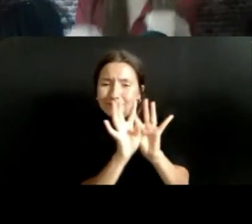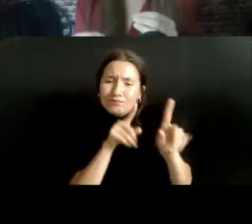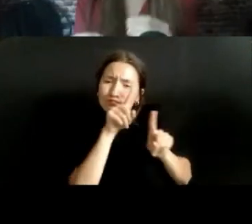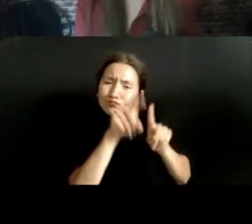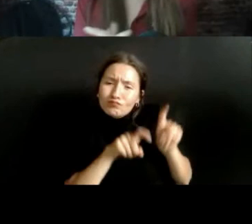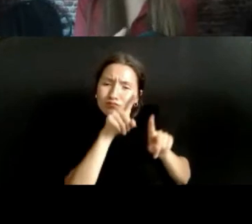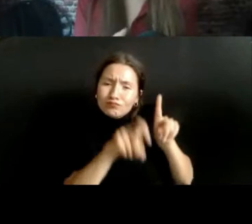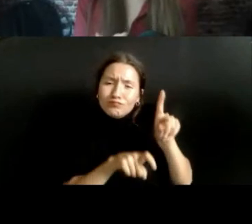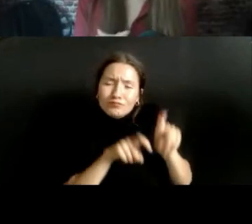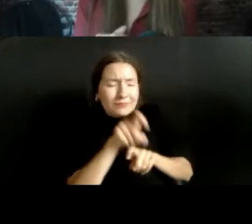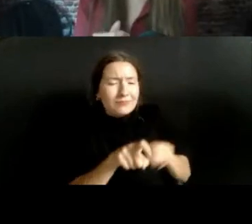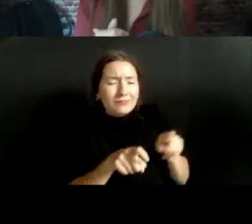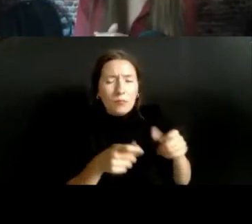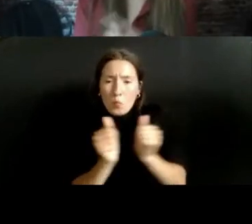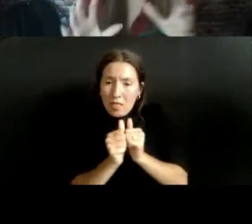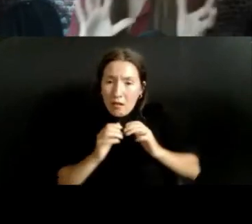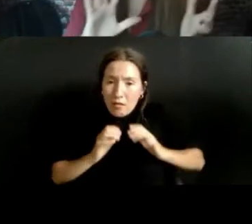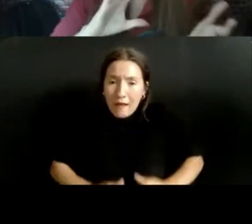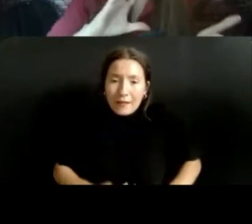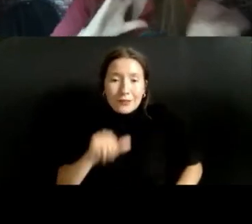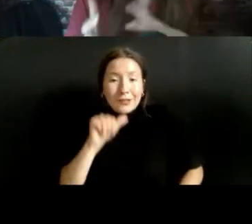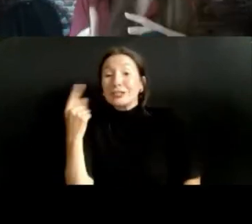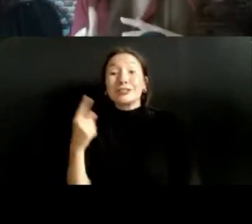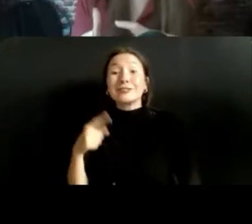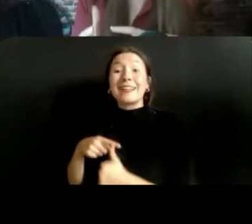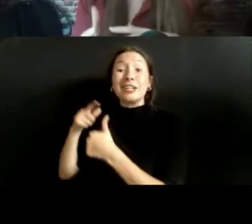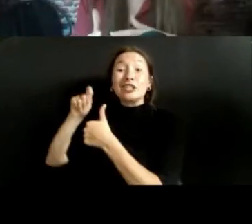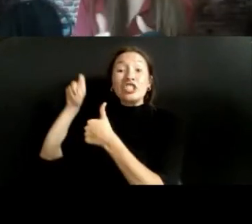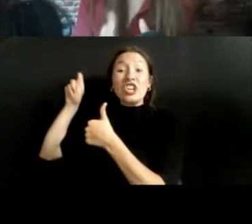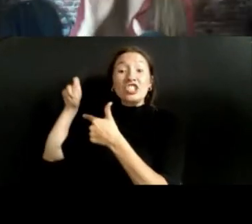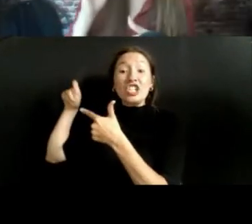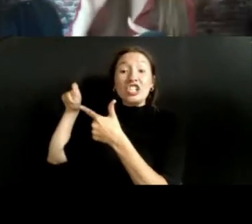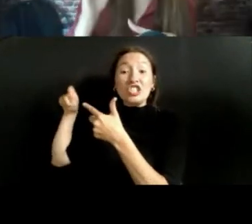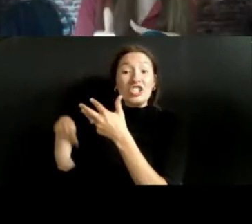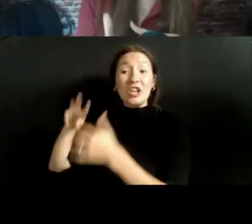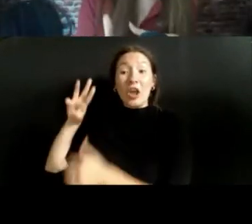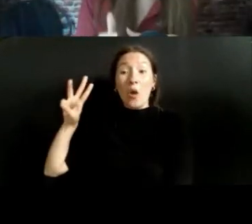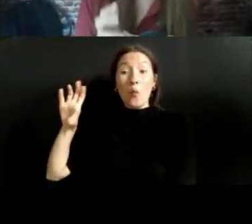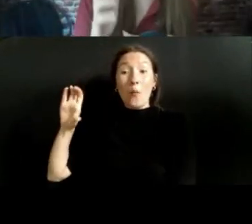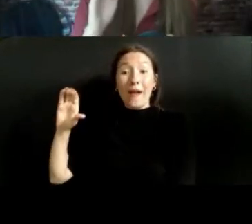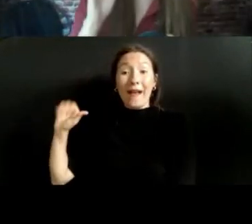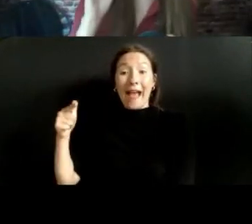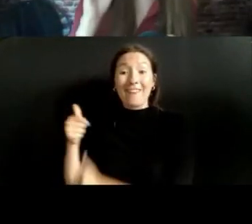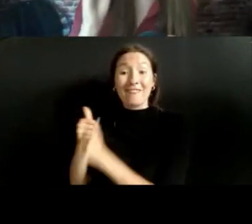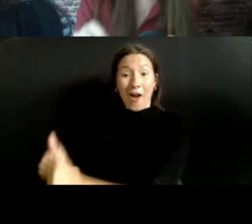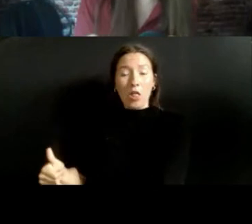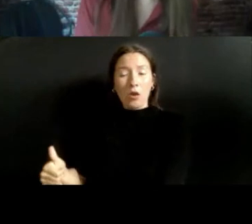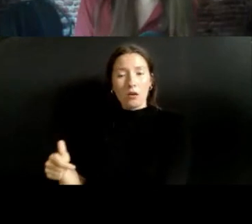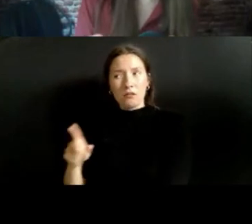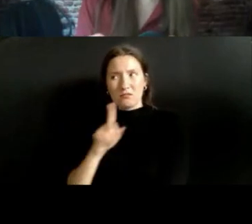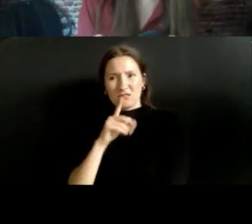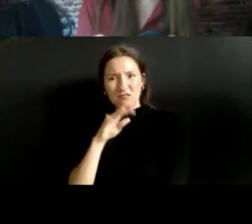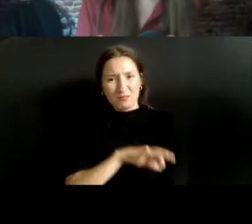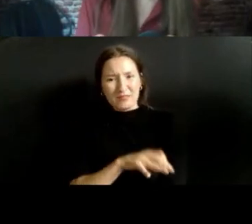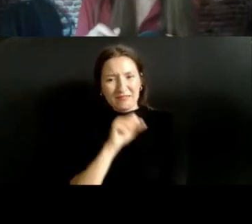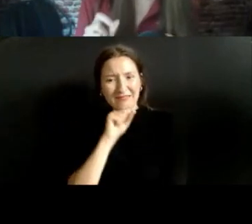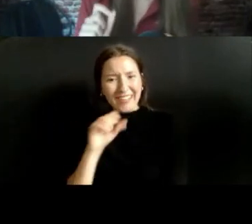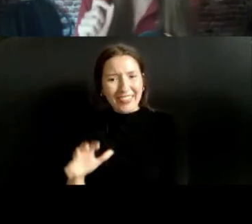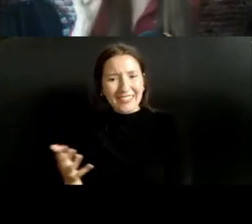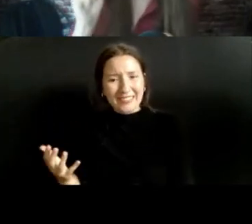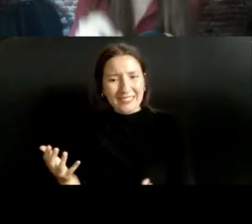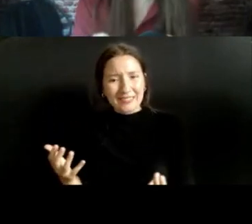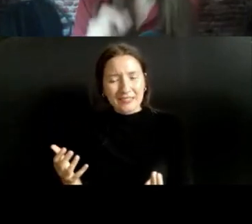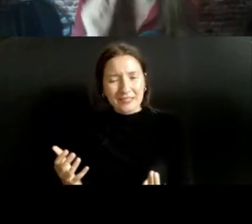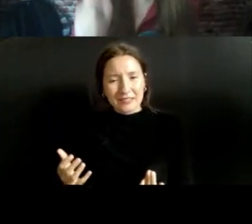over backwards to make this practice work in a way that you wouldn't even use the